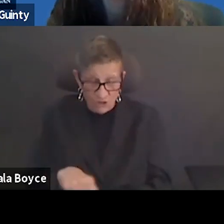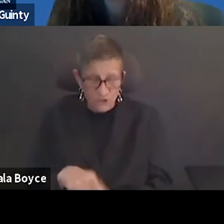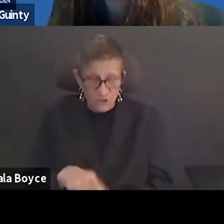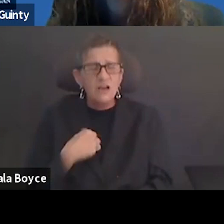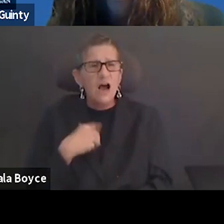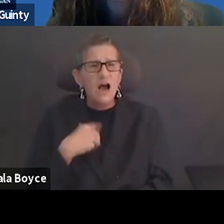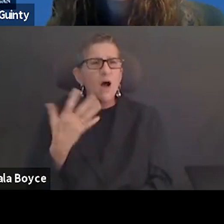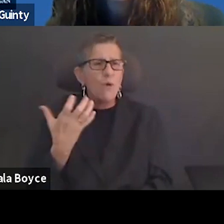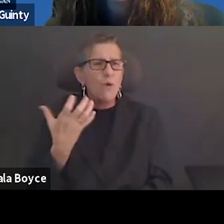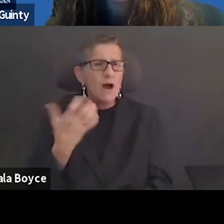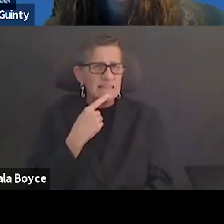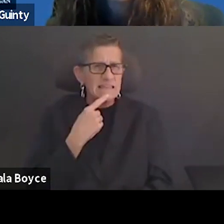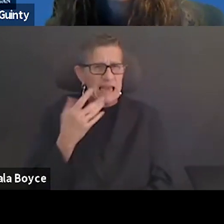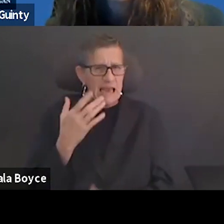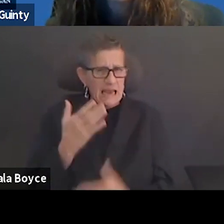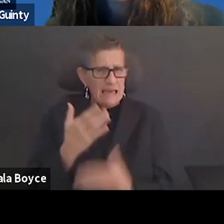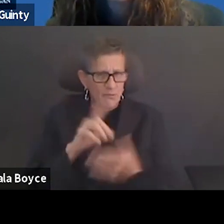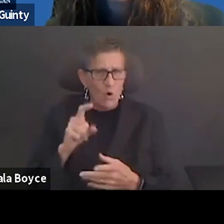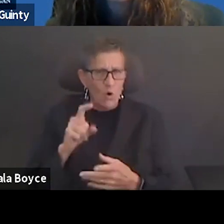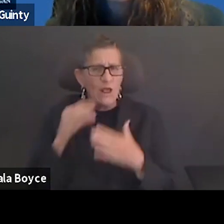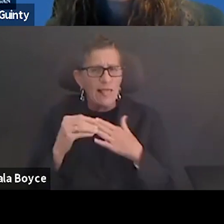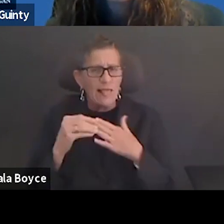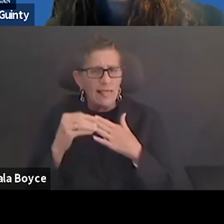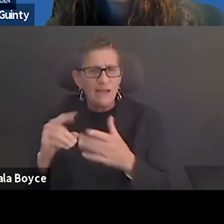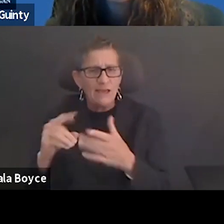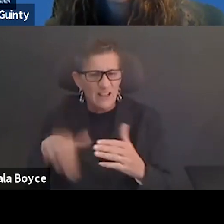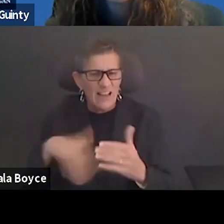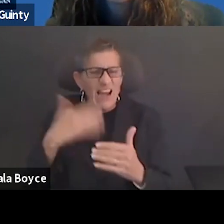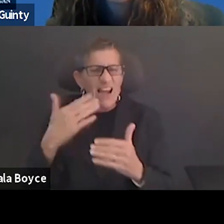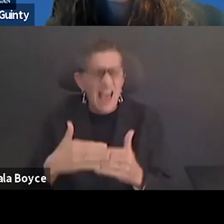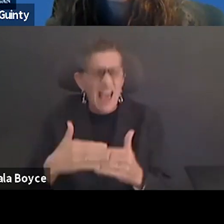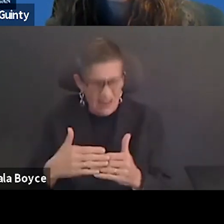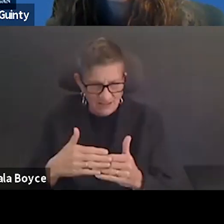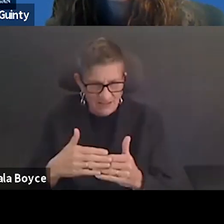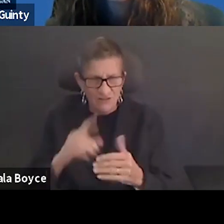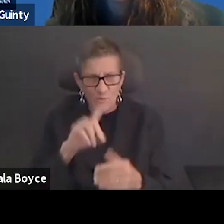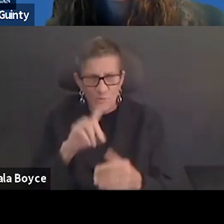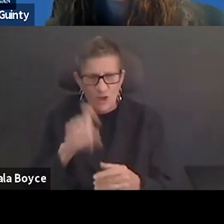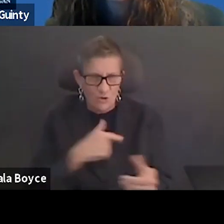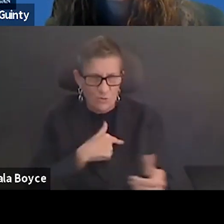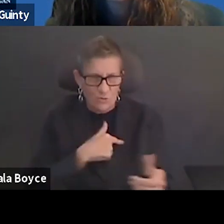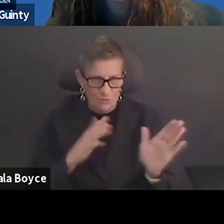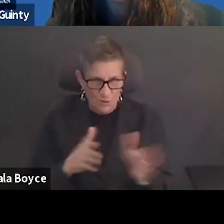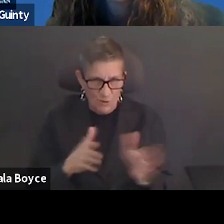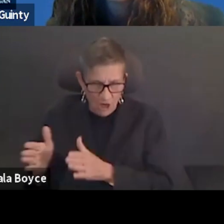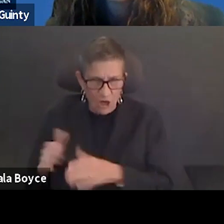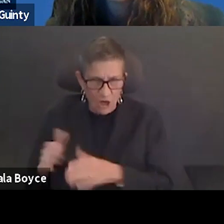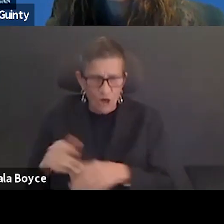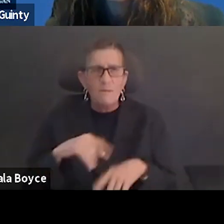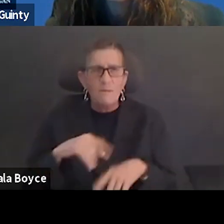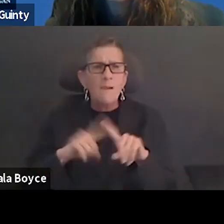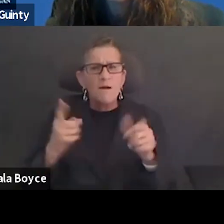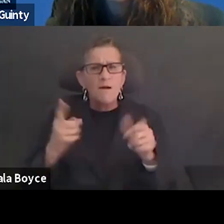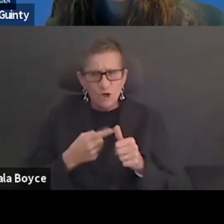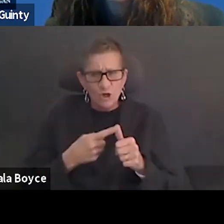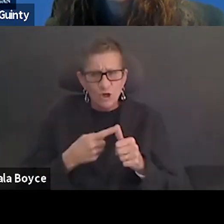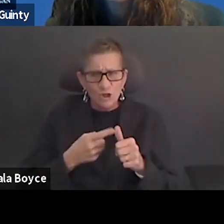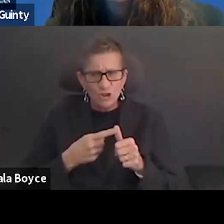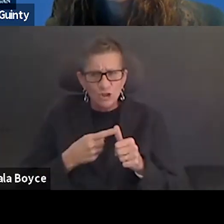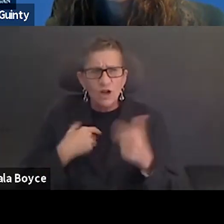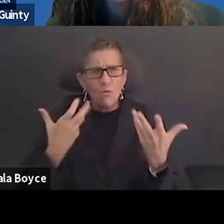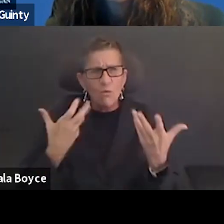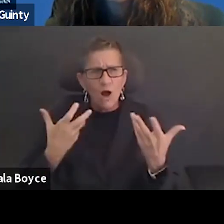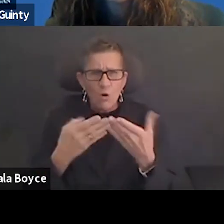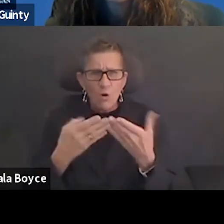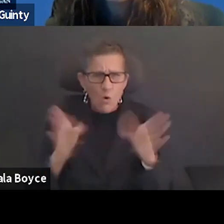there's a couple in there that are actually going to lead into the next prepared question, so I'll get to those. But first, I want to open this up to the group